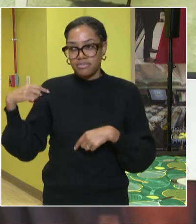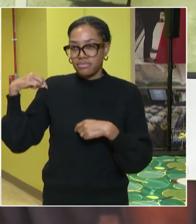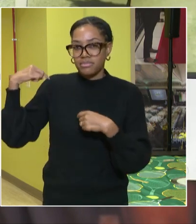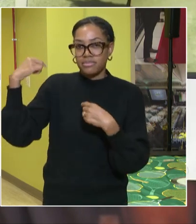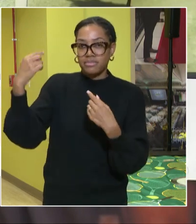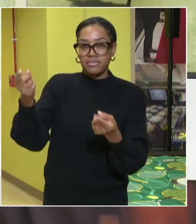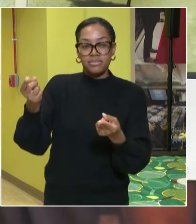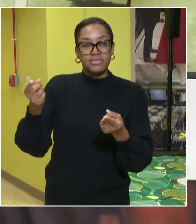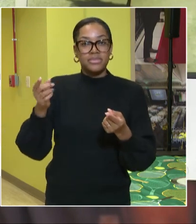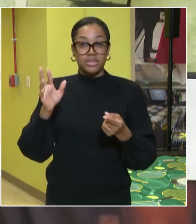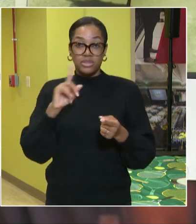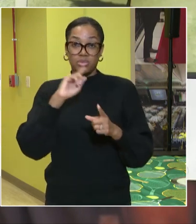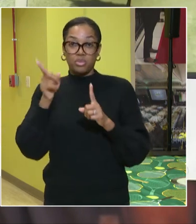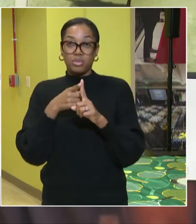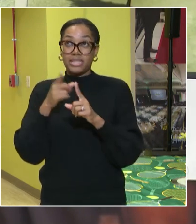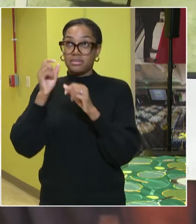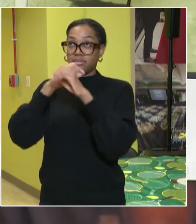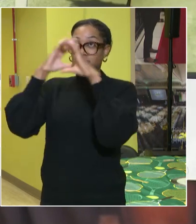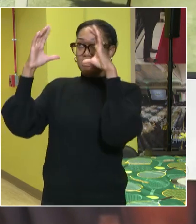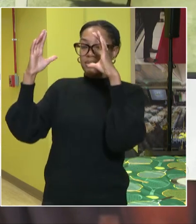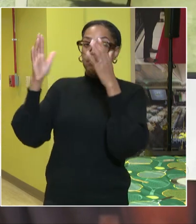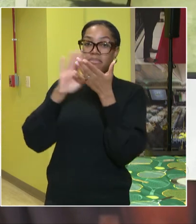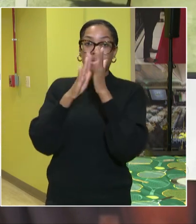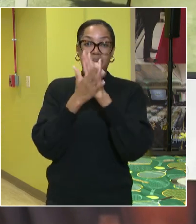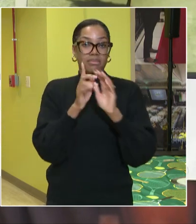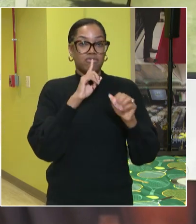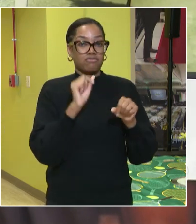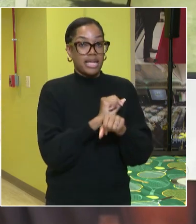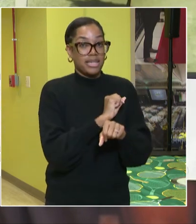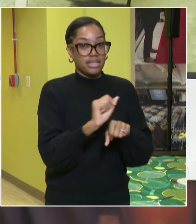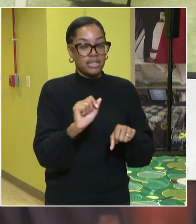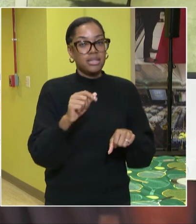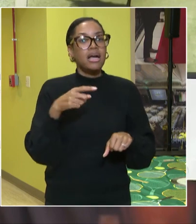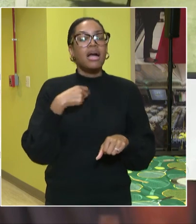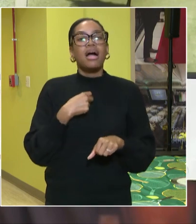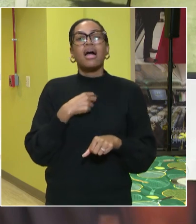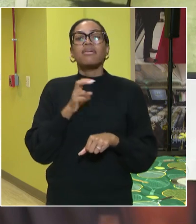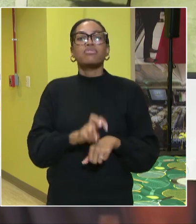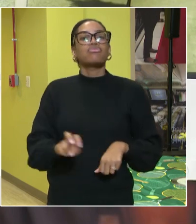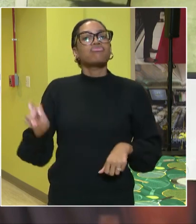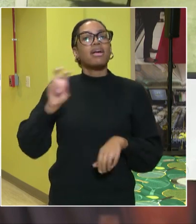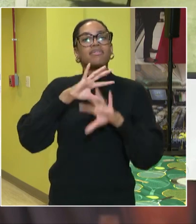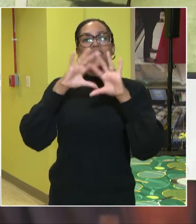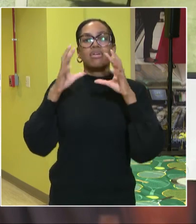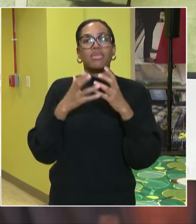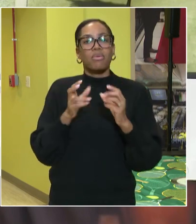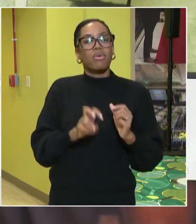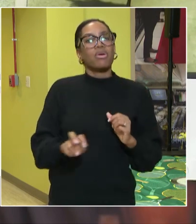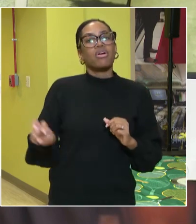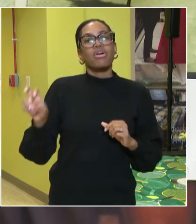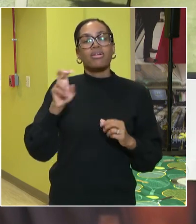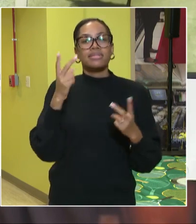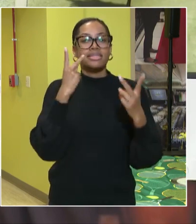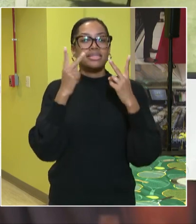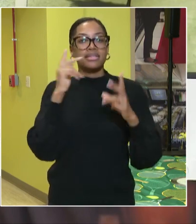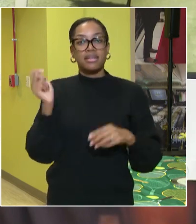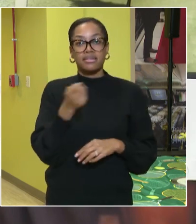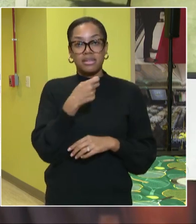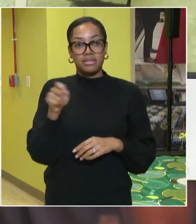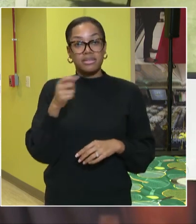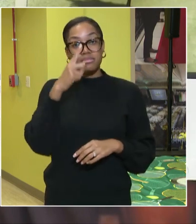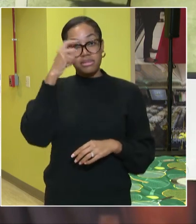this is where reality comes in, people. I've been all over the world, Isha can tell you, in tennis, because I